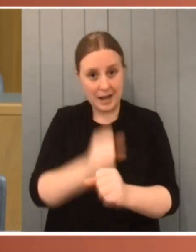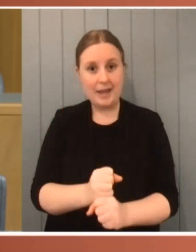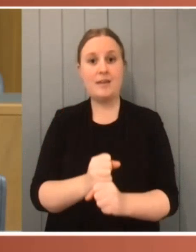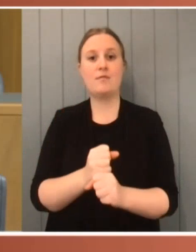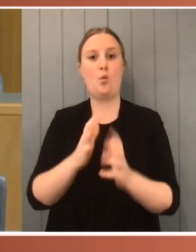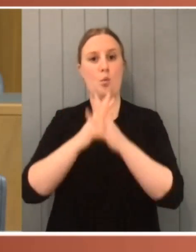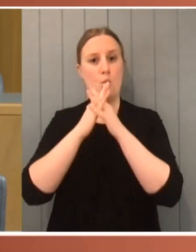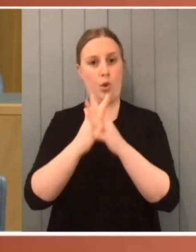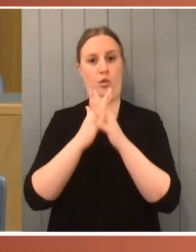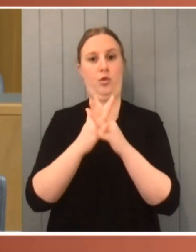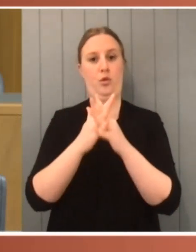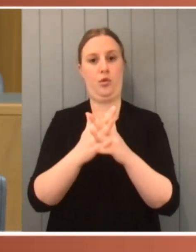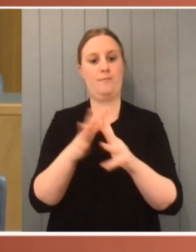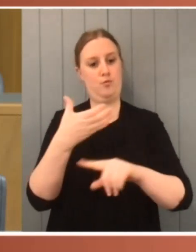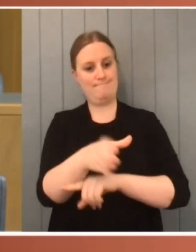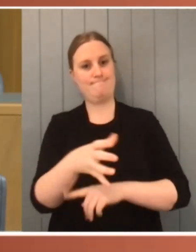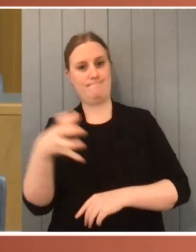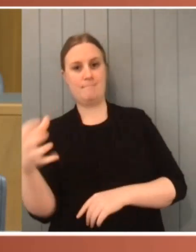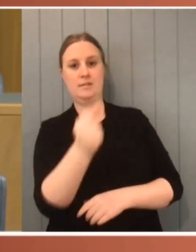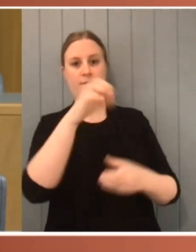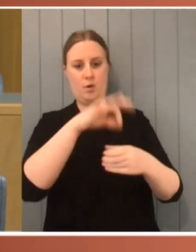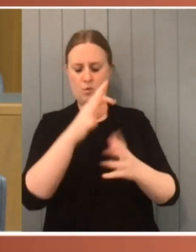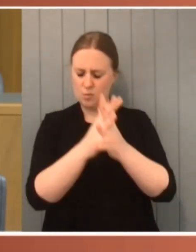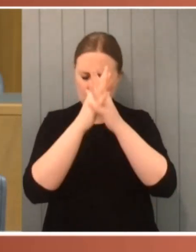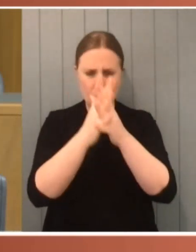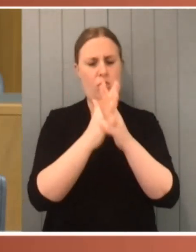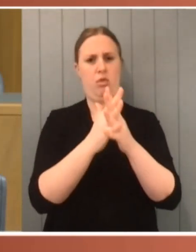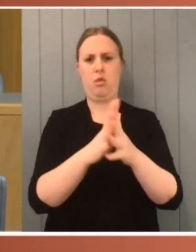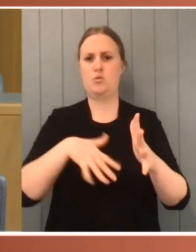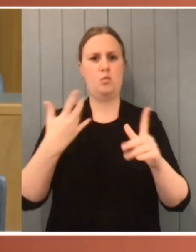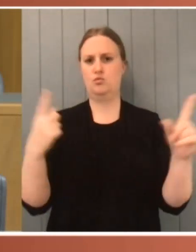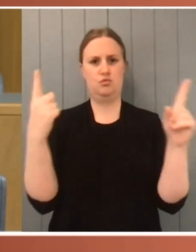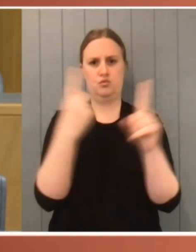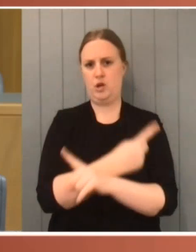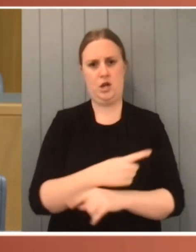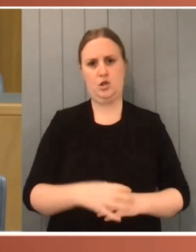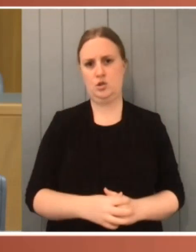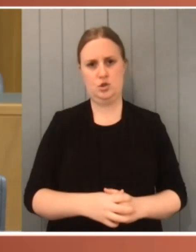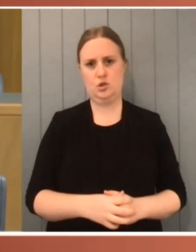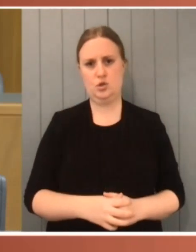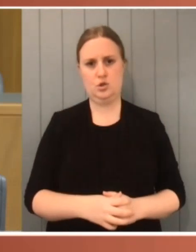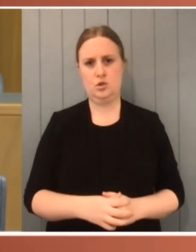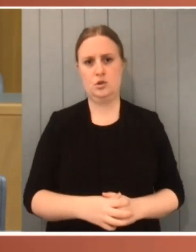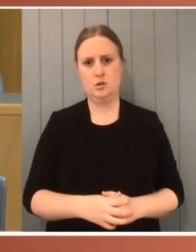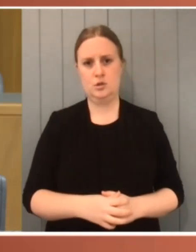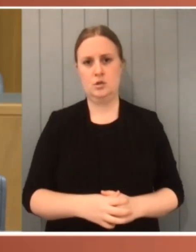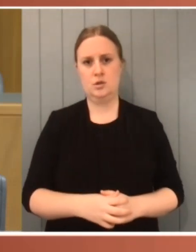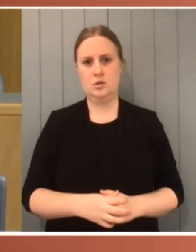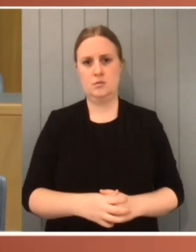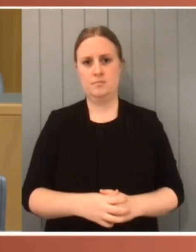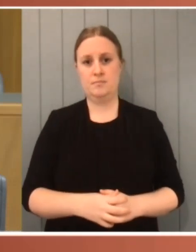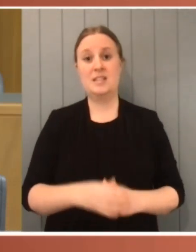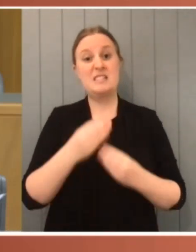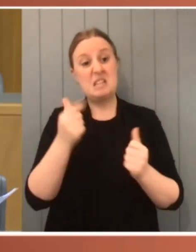others, contrary to the conventional view that the practice electorally benefited Labor, feared that